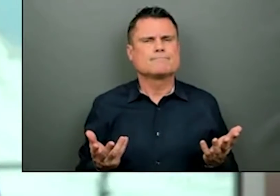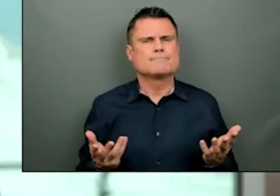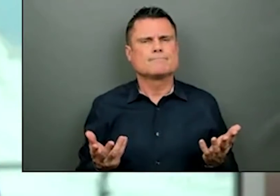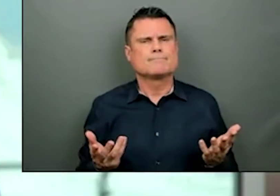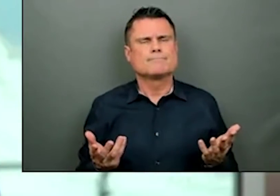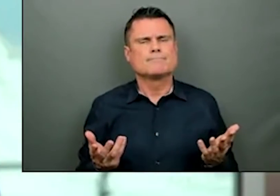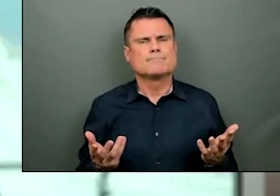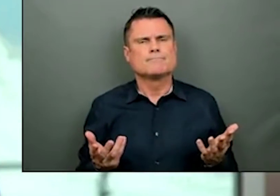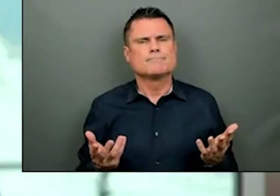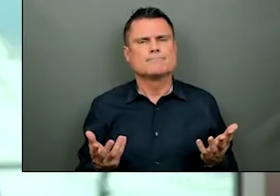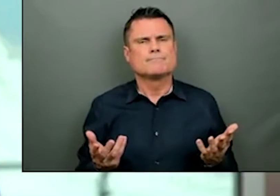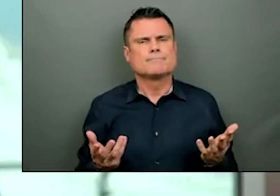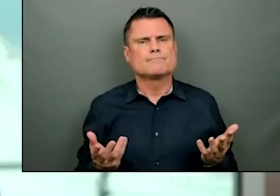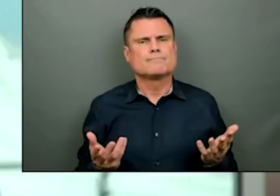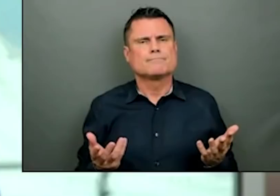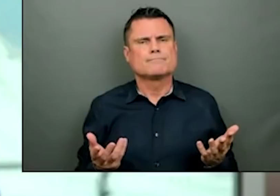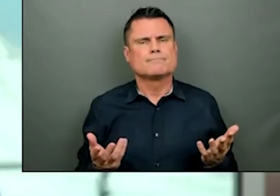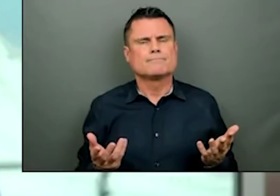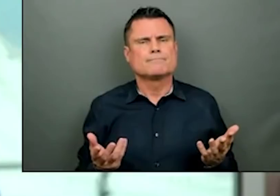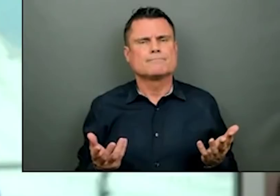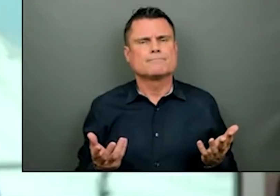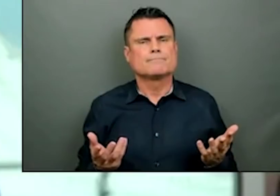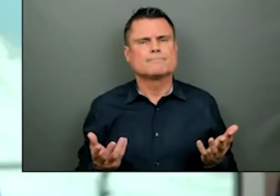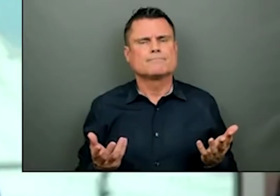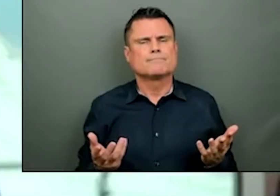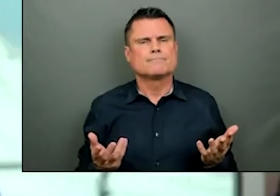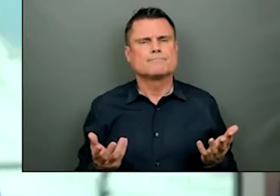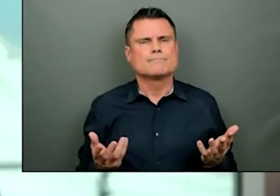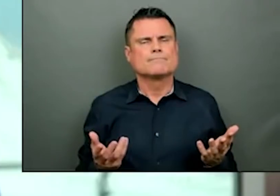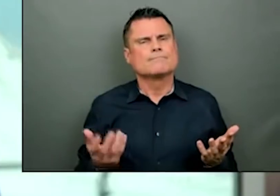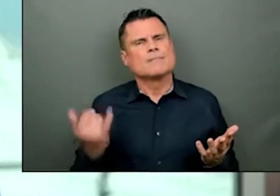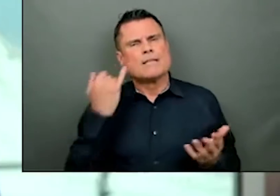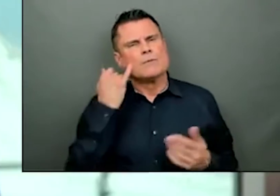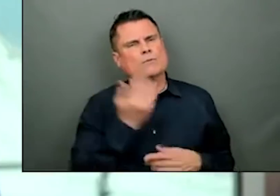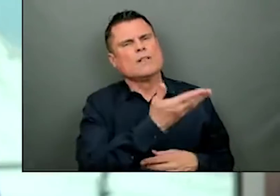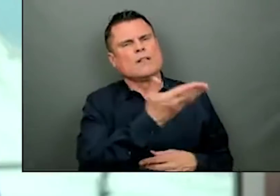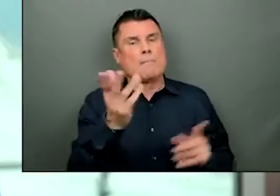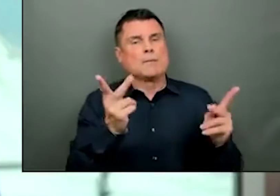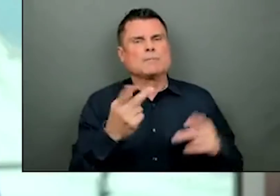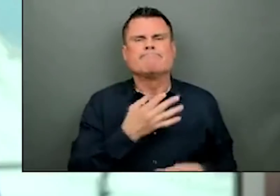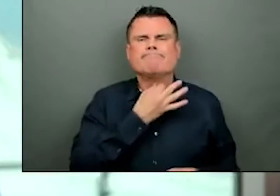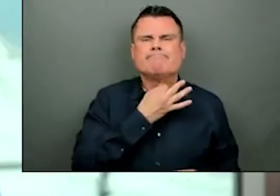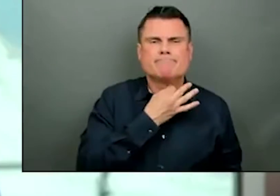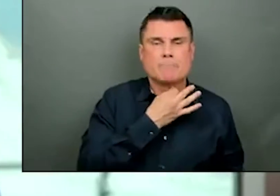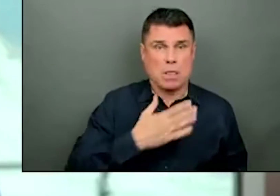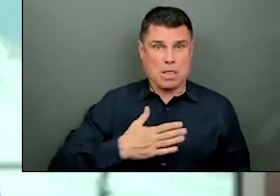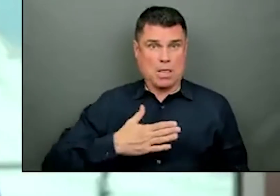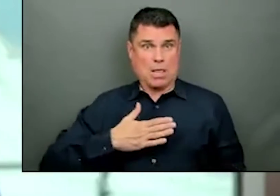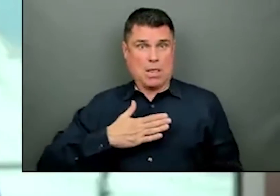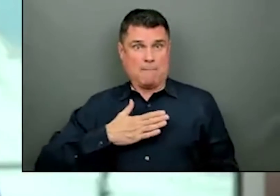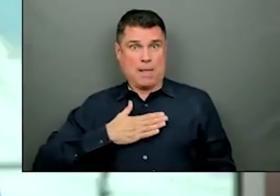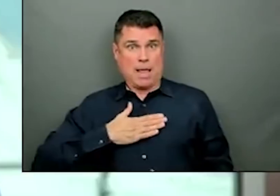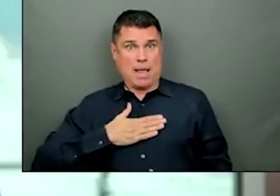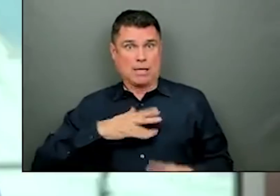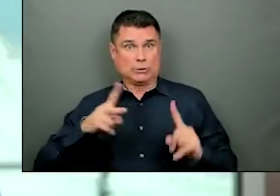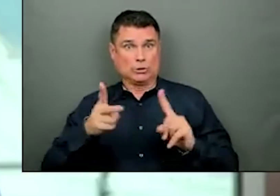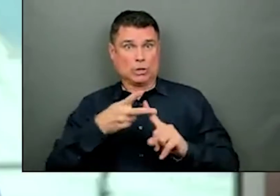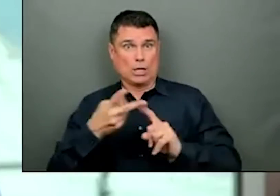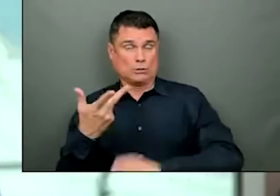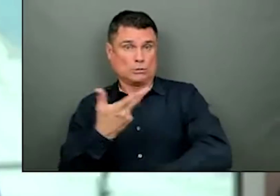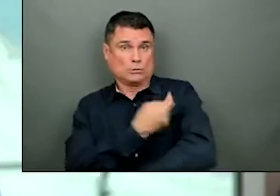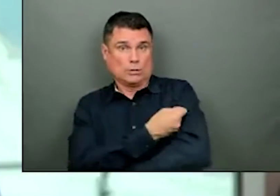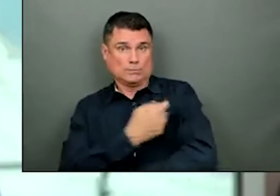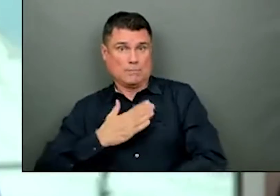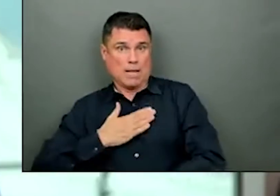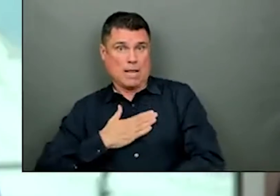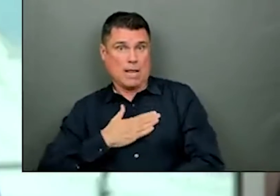is at 3 to 4 months. And so people ask, if I've received it already, when am I going to get my second dose, and will it be with the AstraZeneca